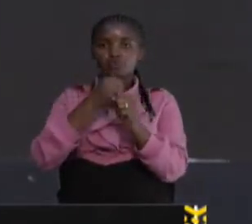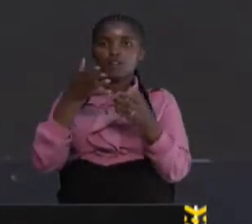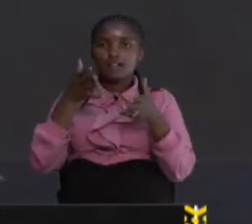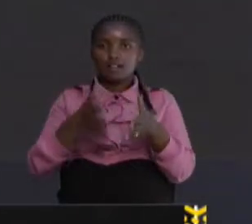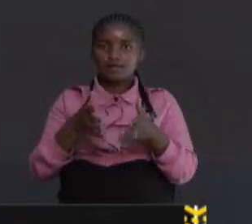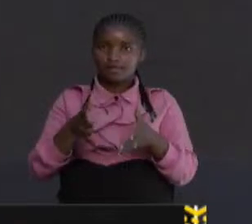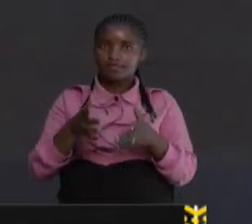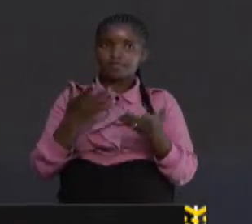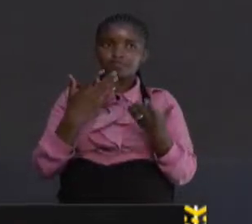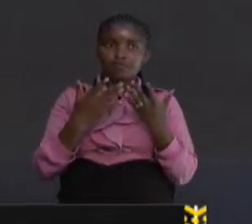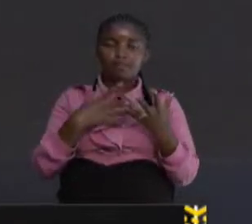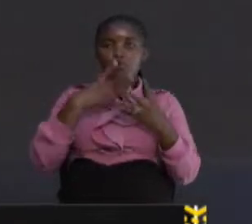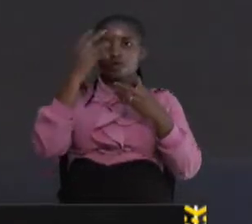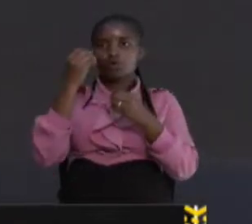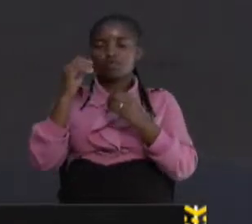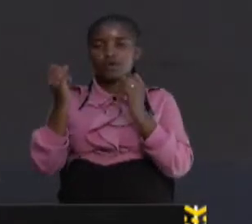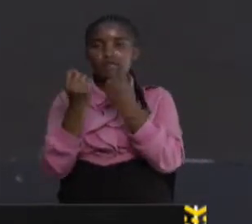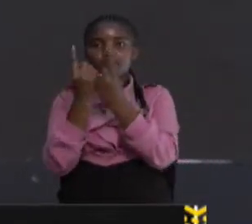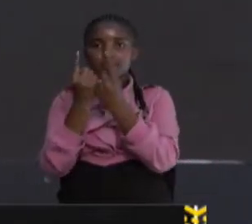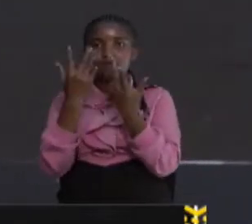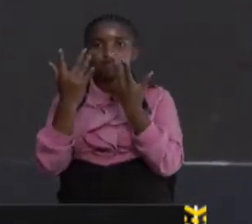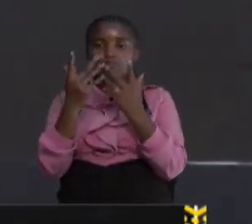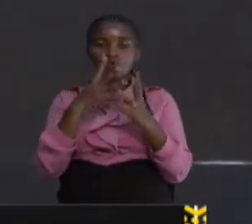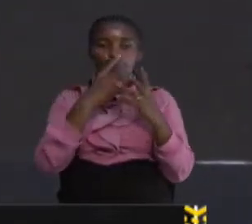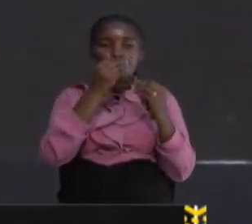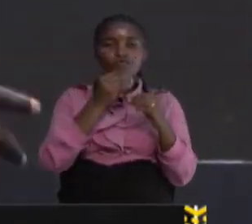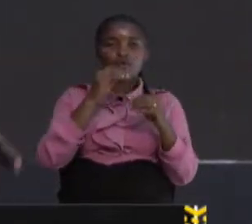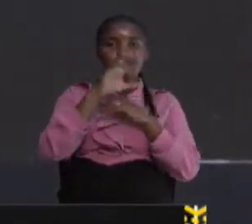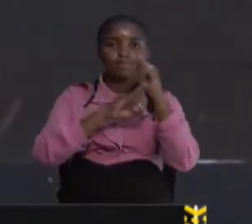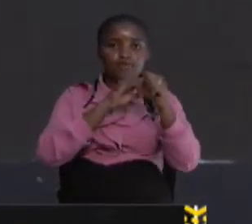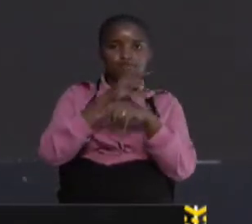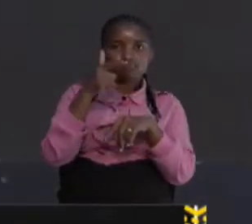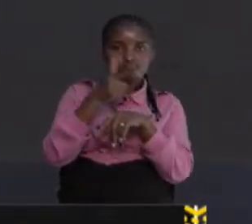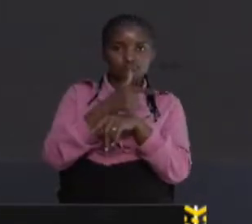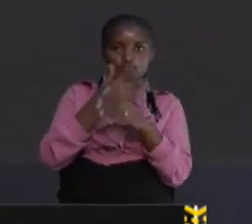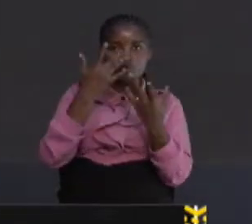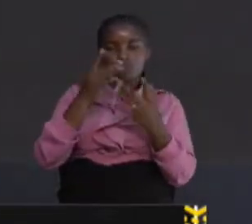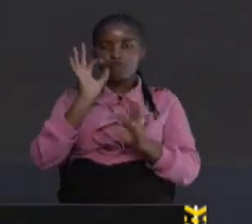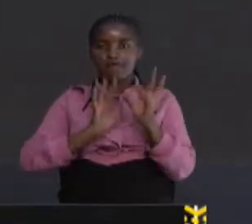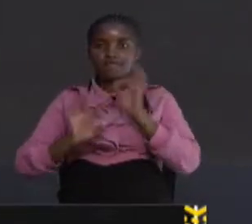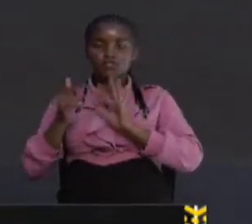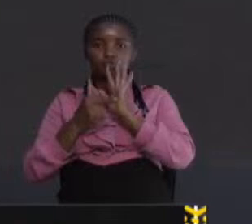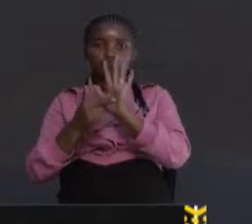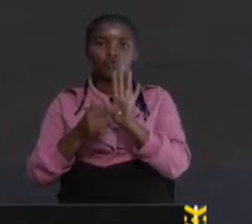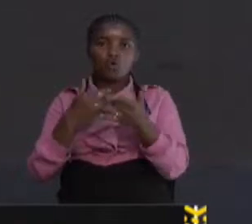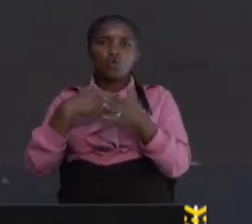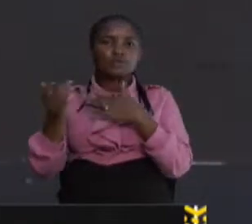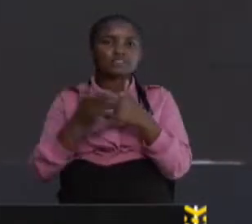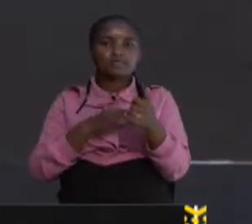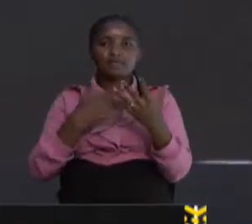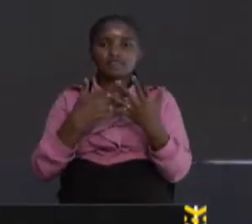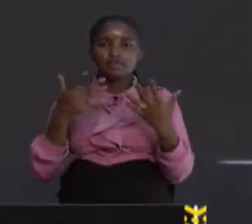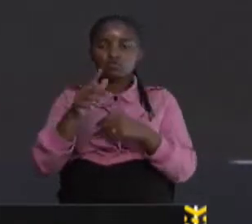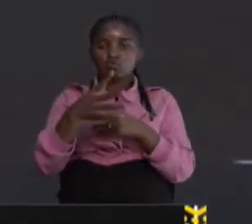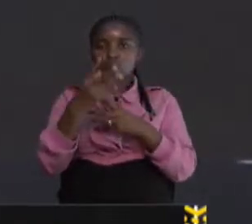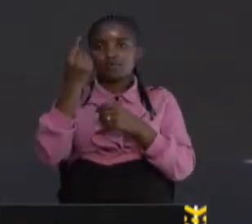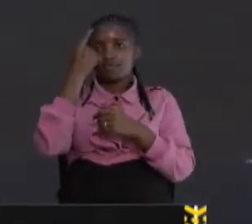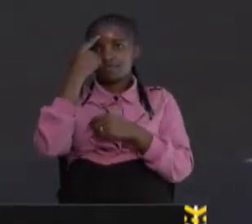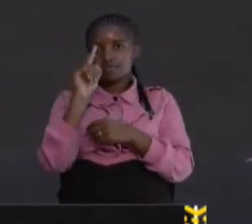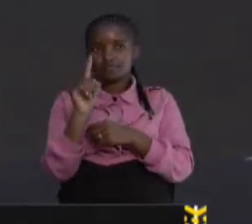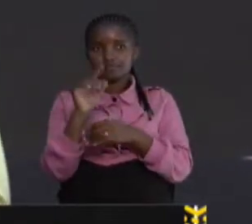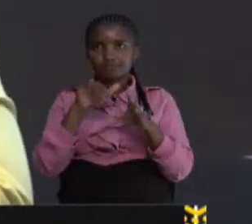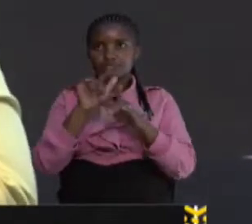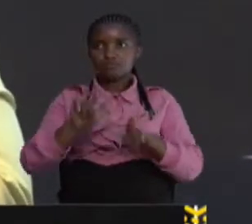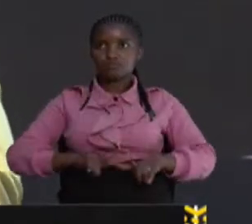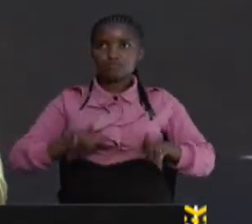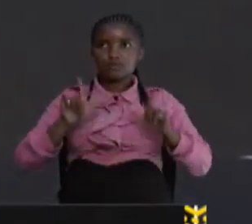go live, maybe you're going for an event, you're going for a premiere, you're going for a fashion show, whatever that might be, whatever that might look like in